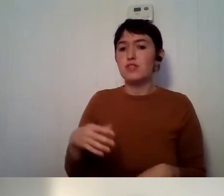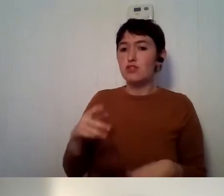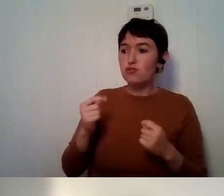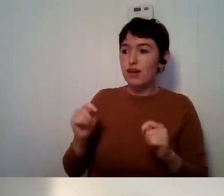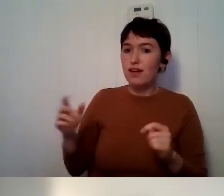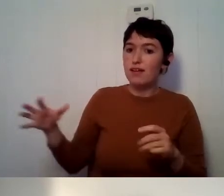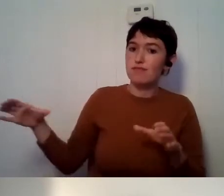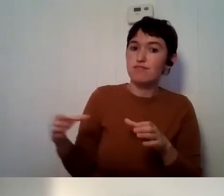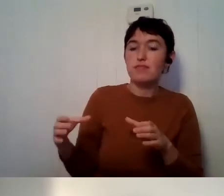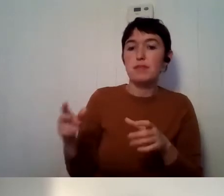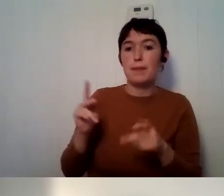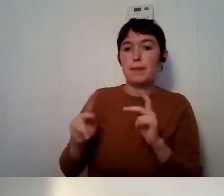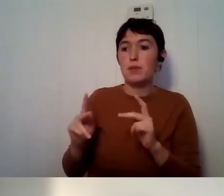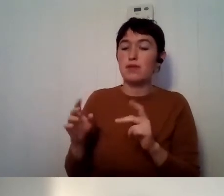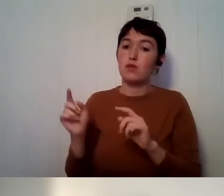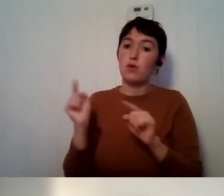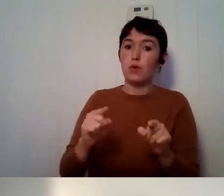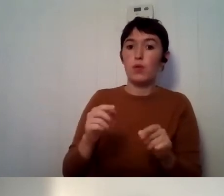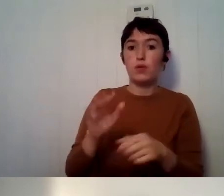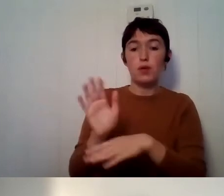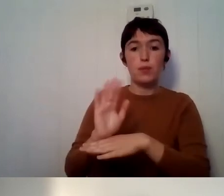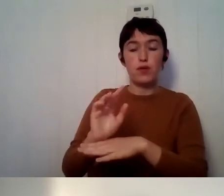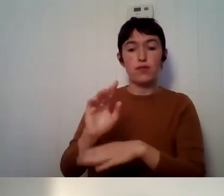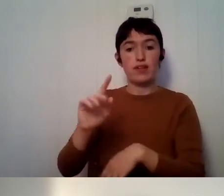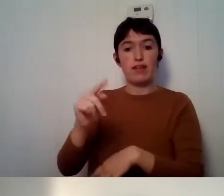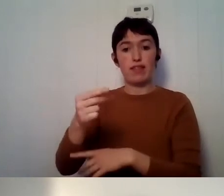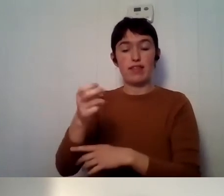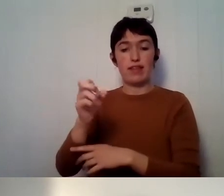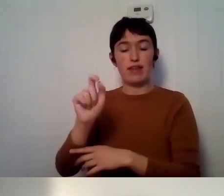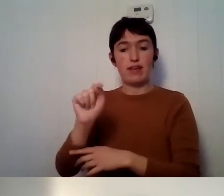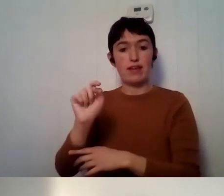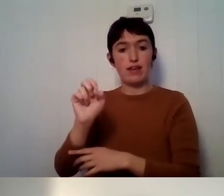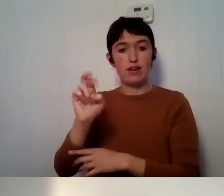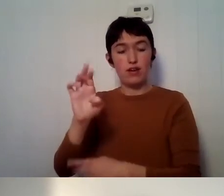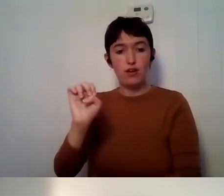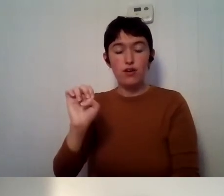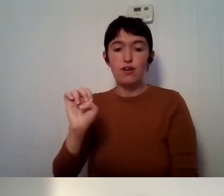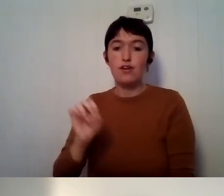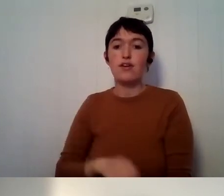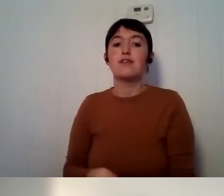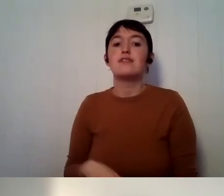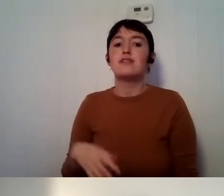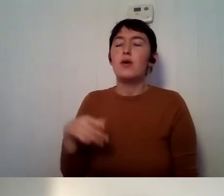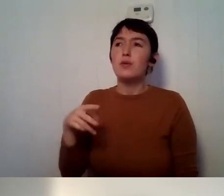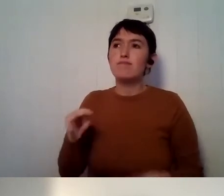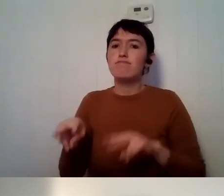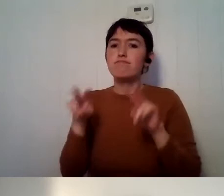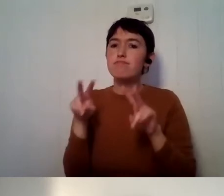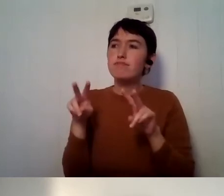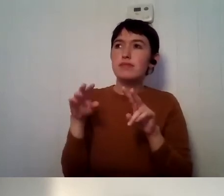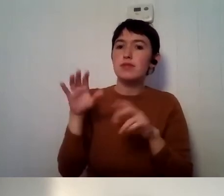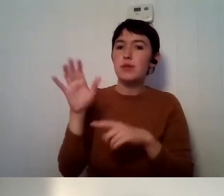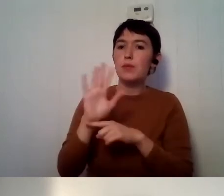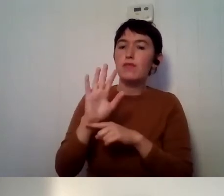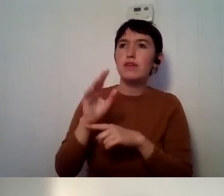screen. You see those beautiful shots of the mountains. And on the big screen, you actually start to empathize with the problem and with